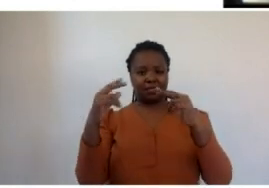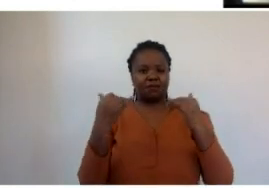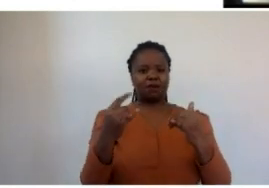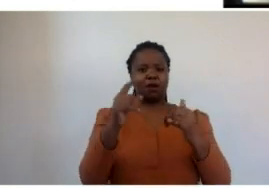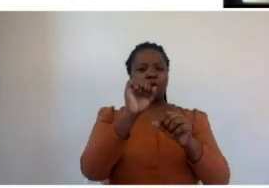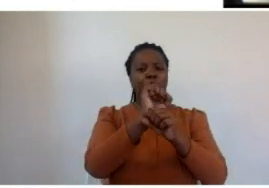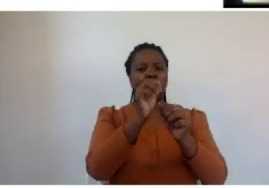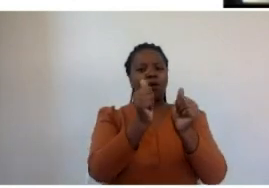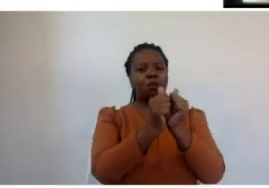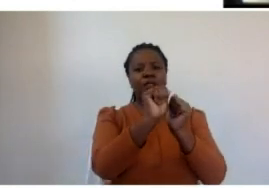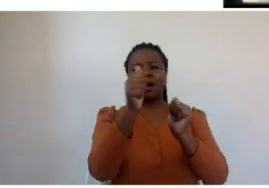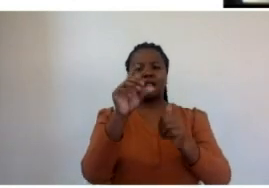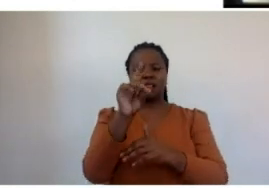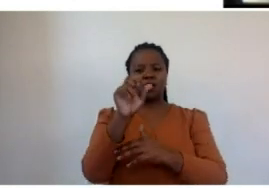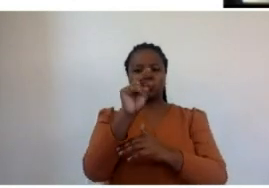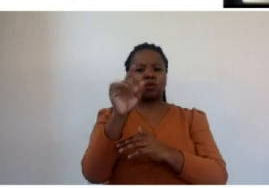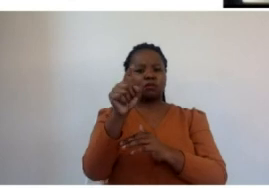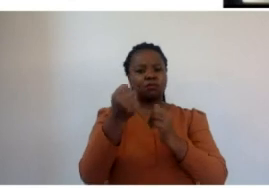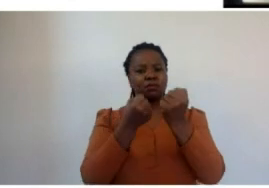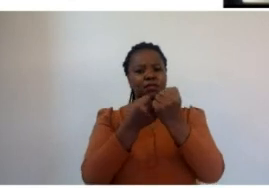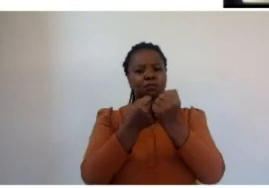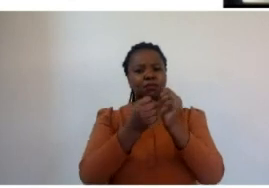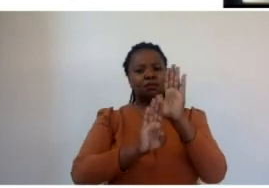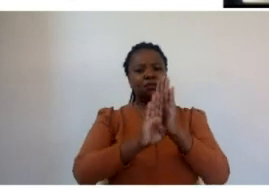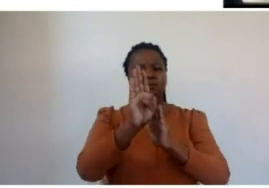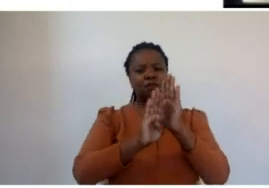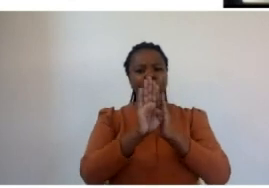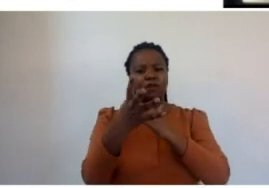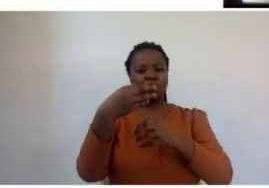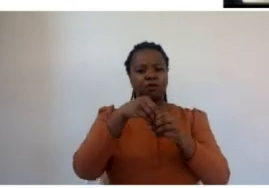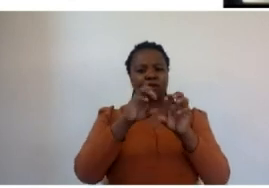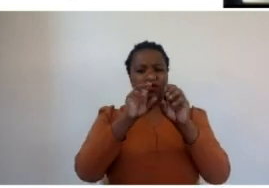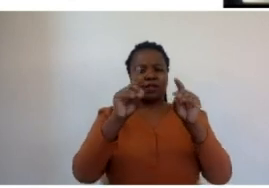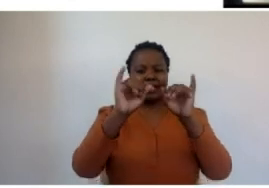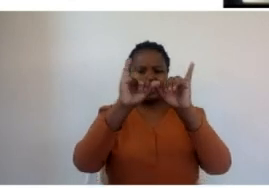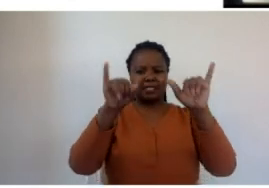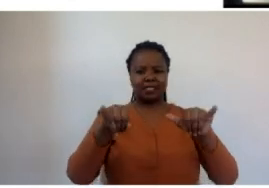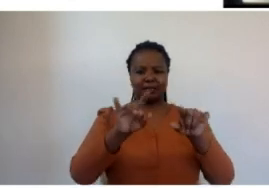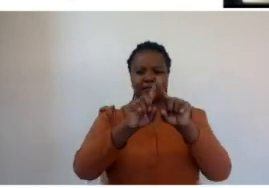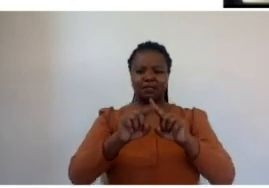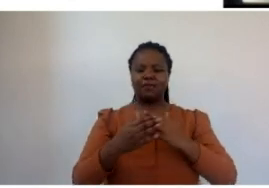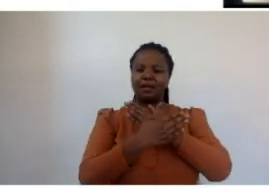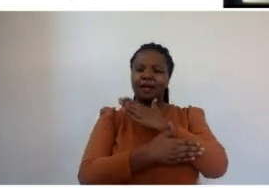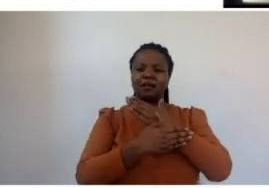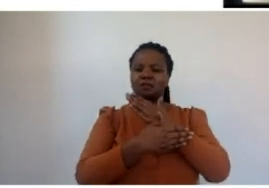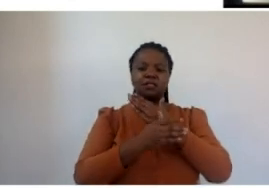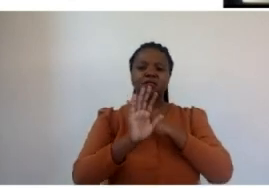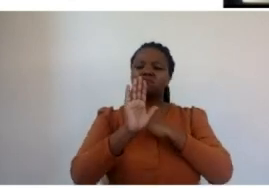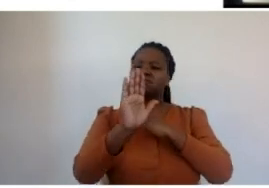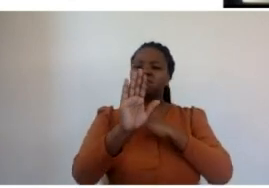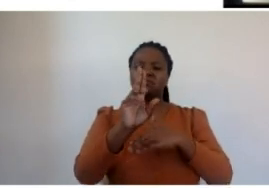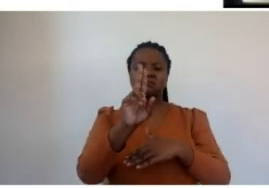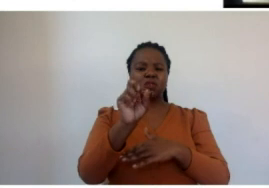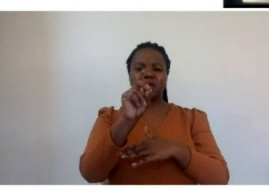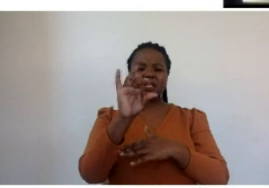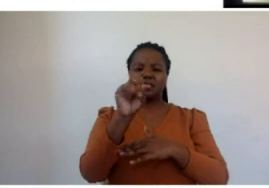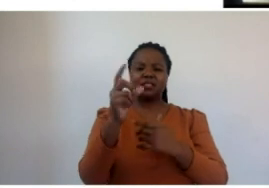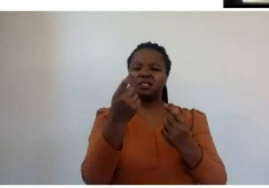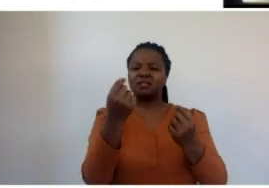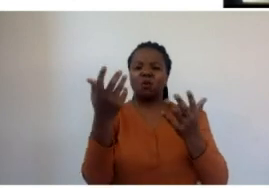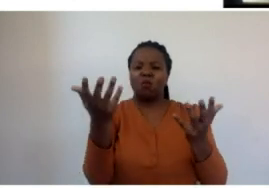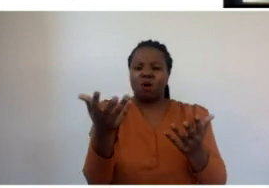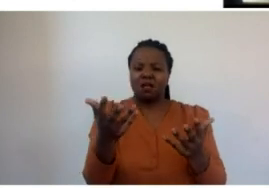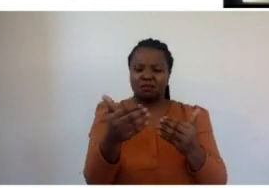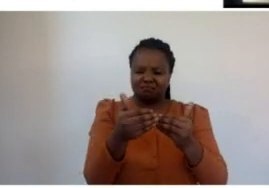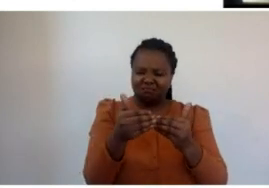support the development of inclusive education systems in different country contexts? What's USAID doing, and what